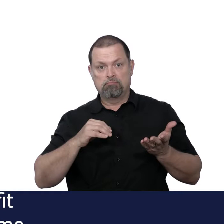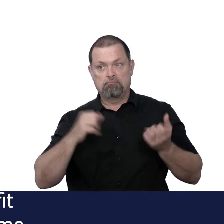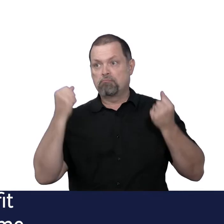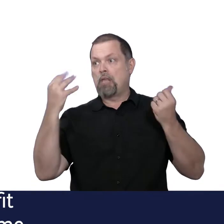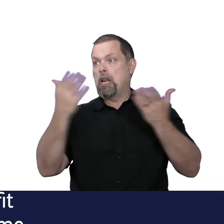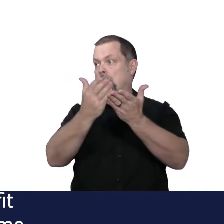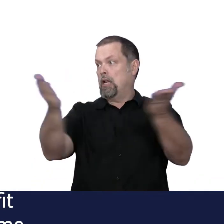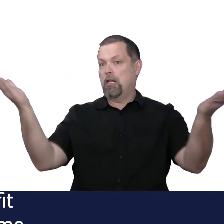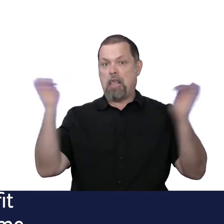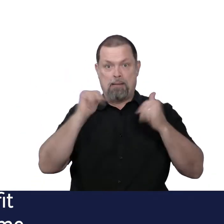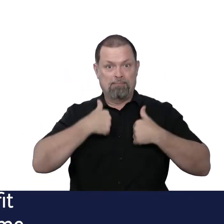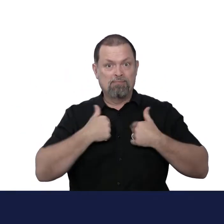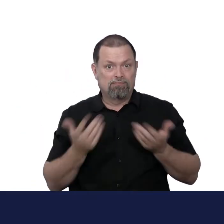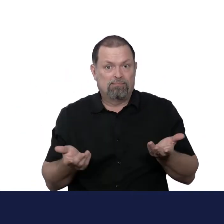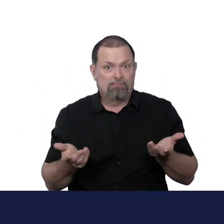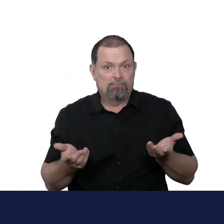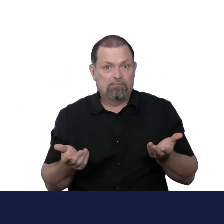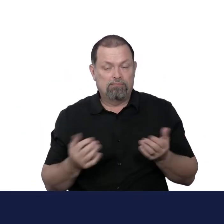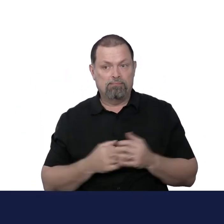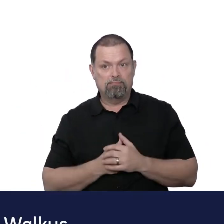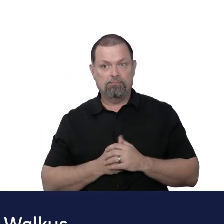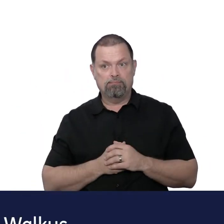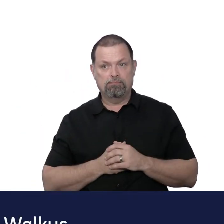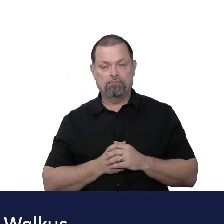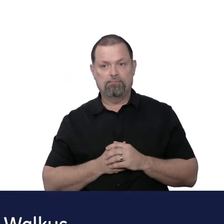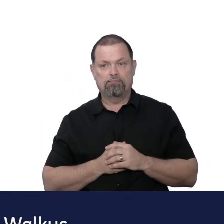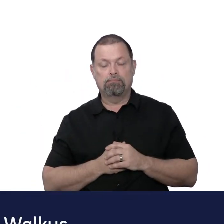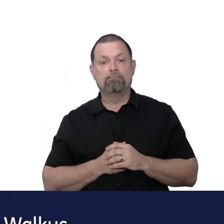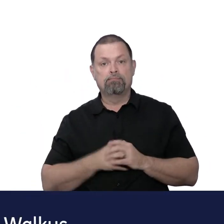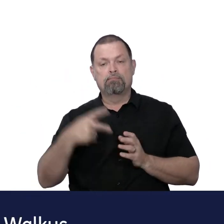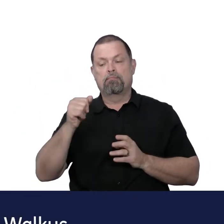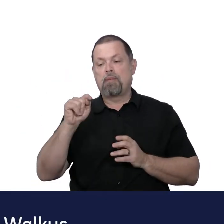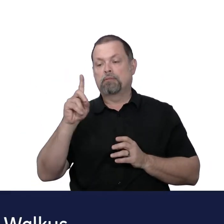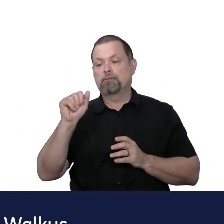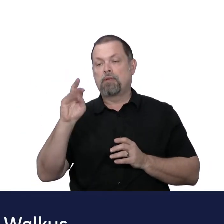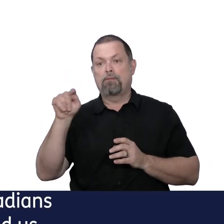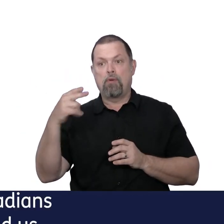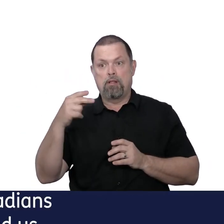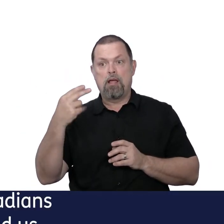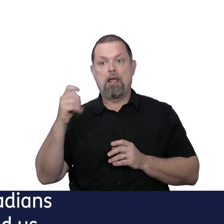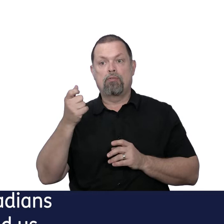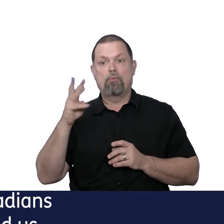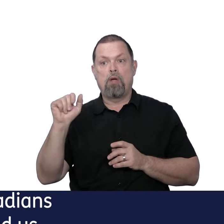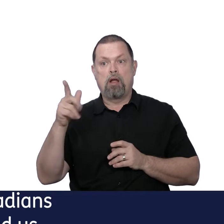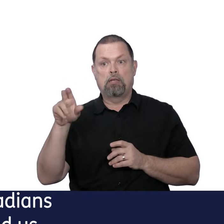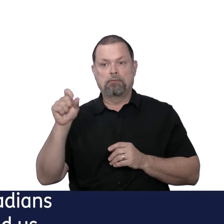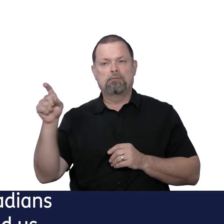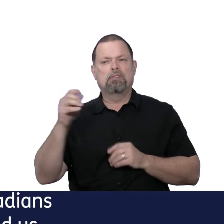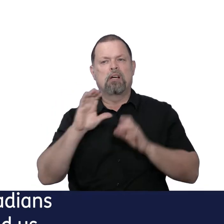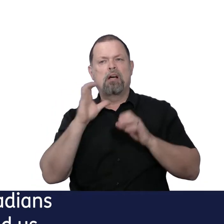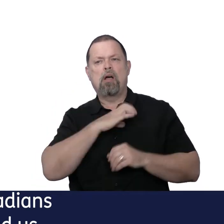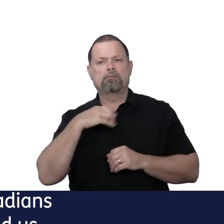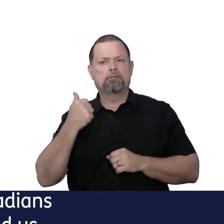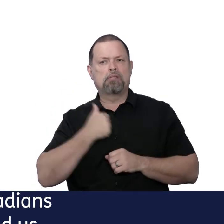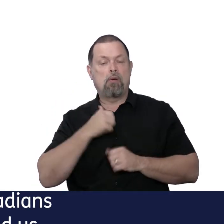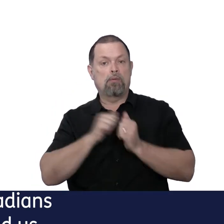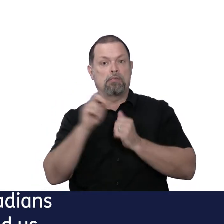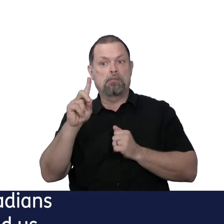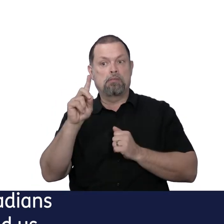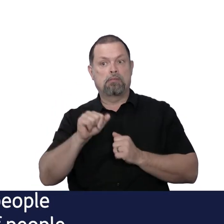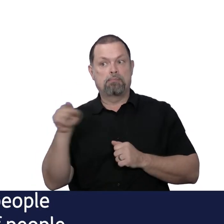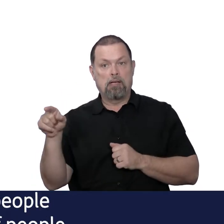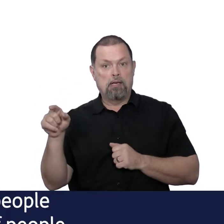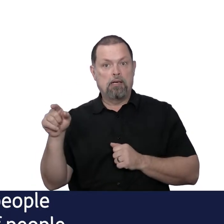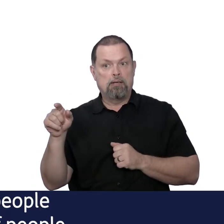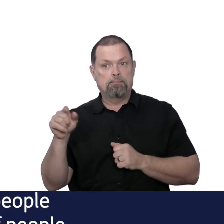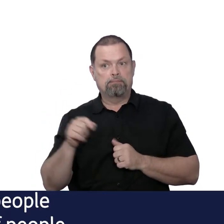many end users like me. Pat Danforth and Heather Walkus from the Council of Canadians with Disabilities remind